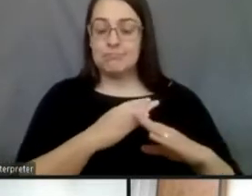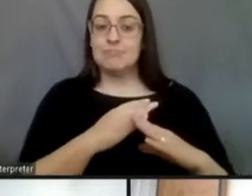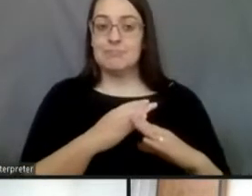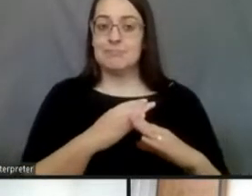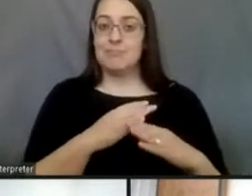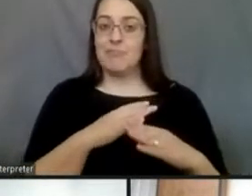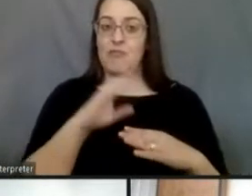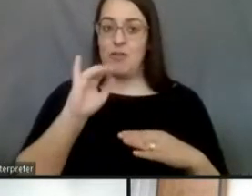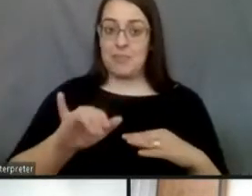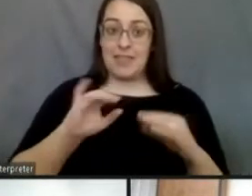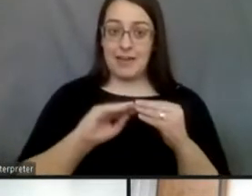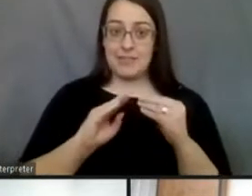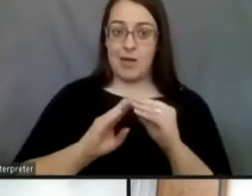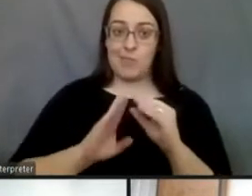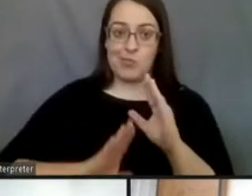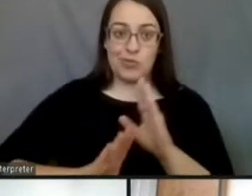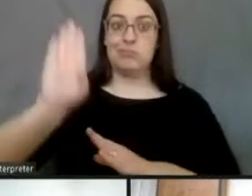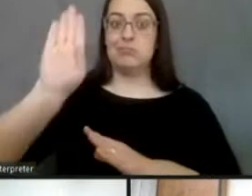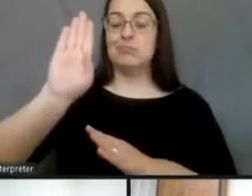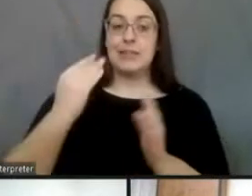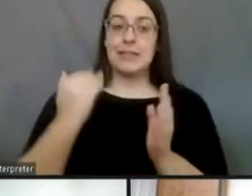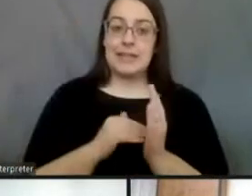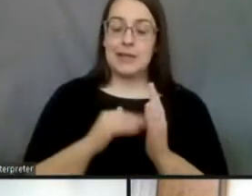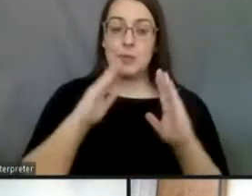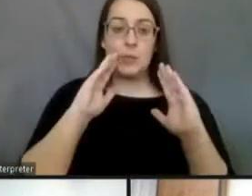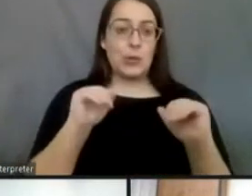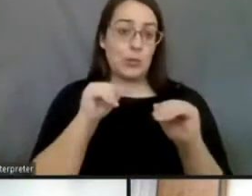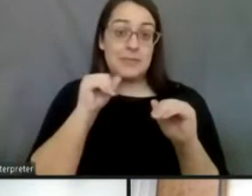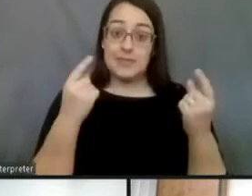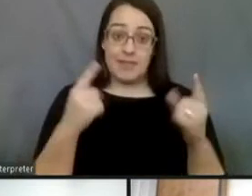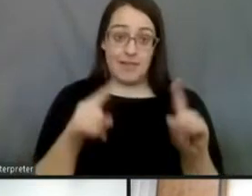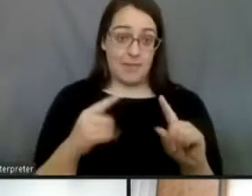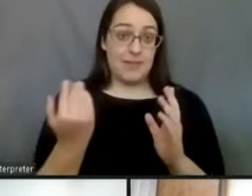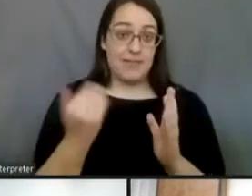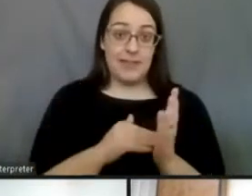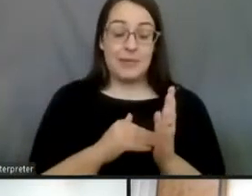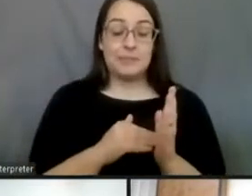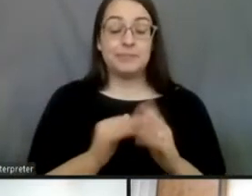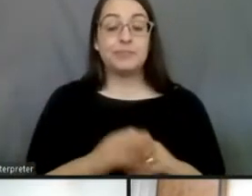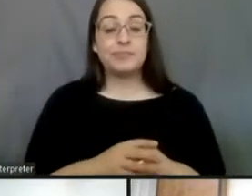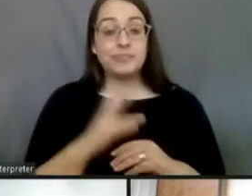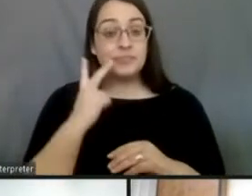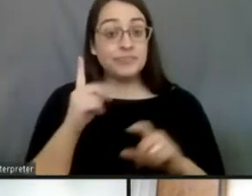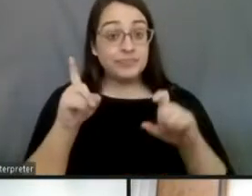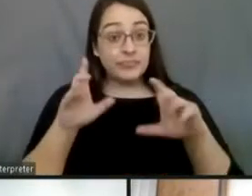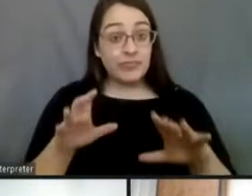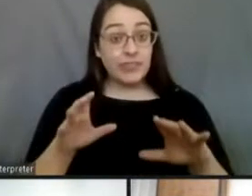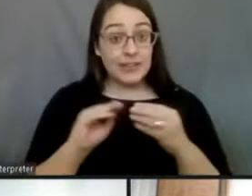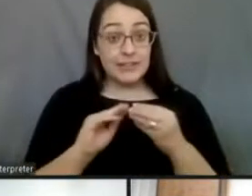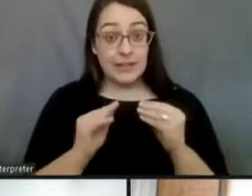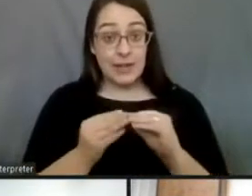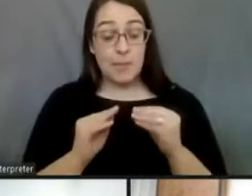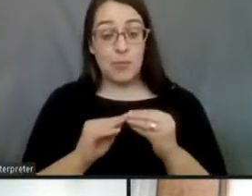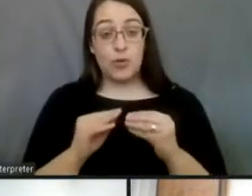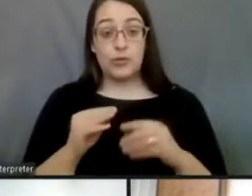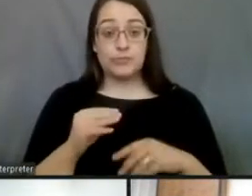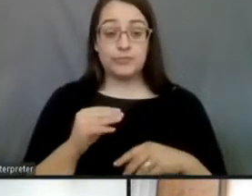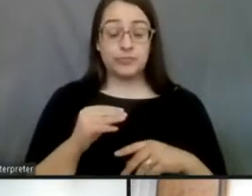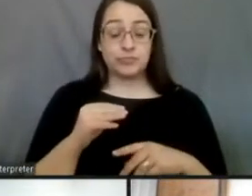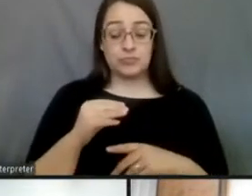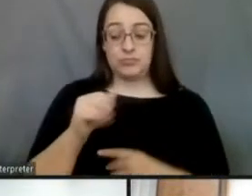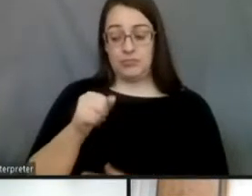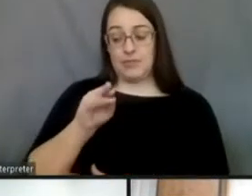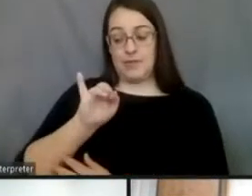outcome with a resurgence of cases, which we hope does not happen. We're seeing our testing numbers really month to date in